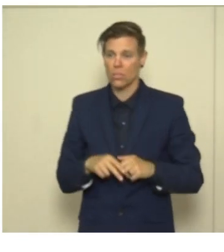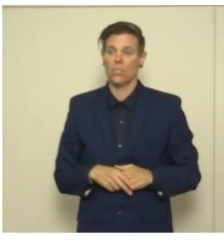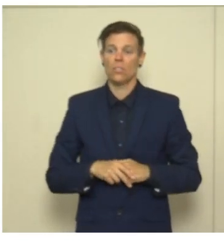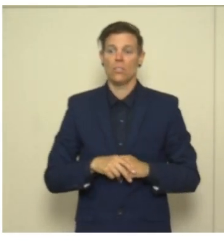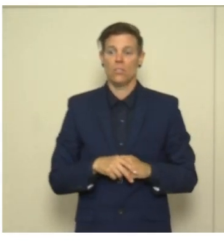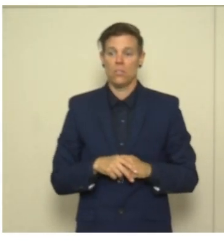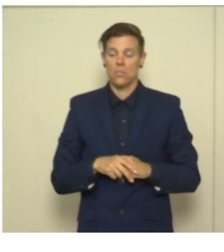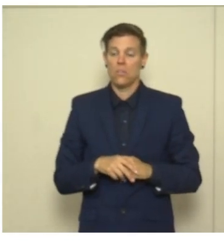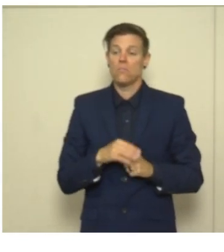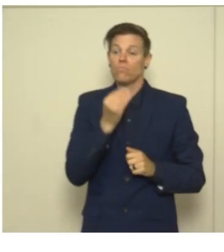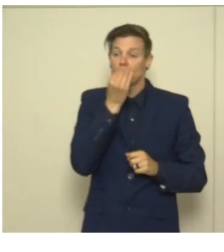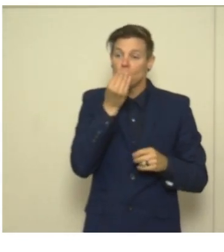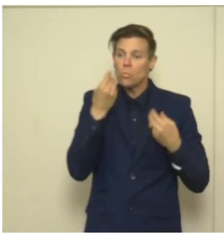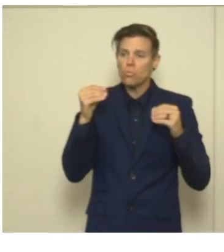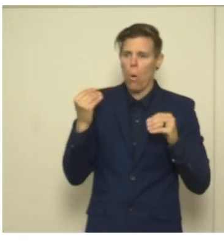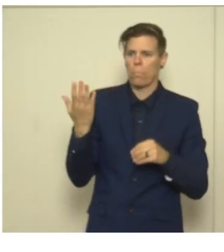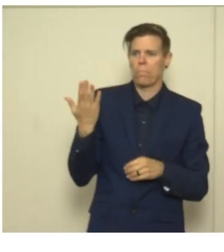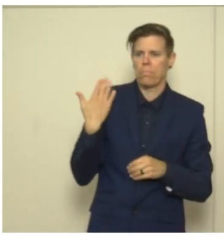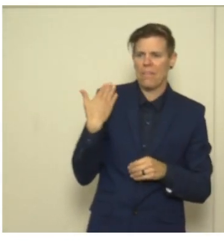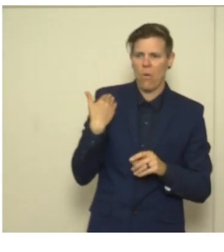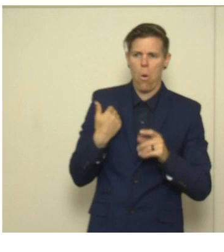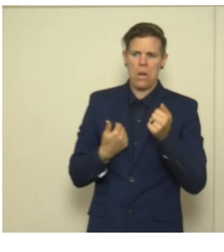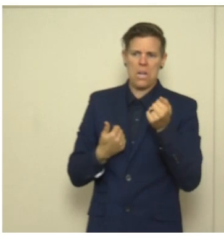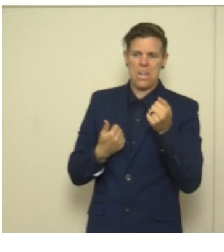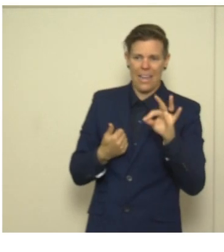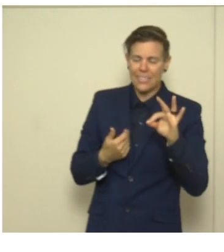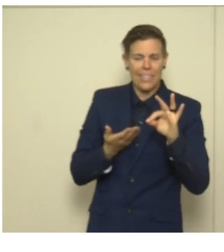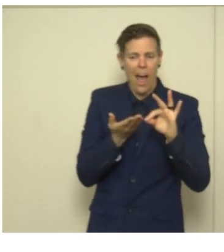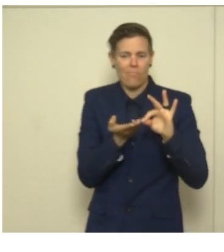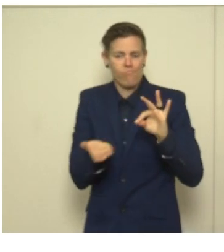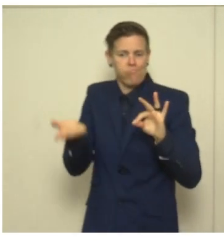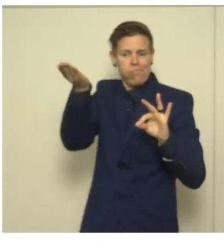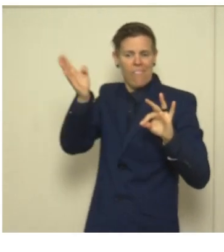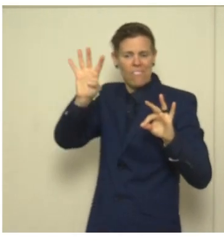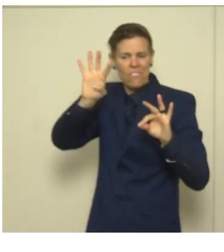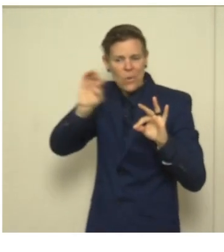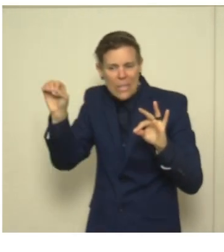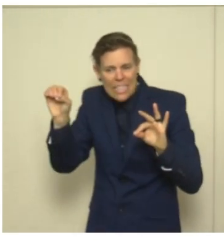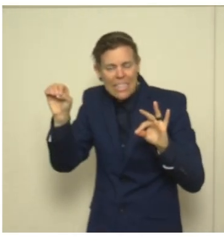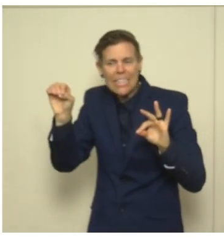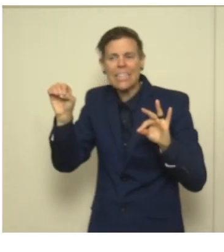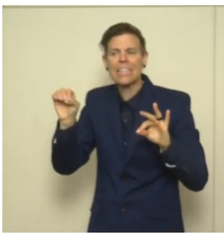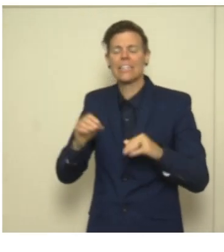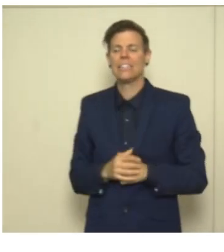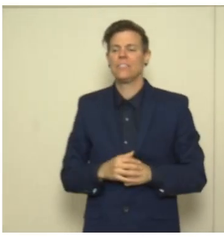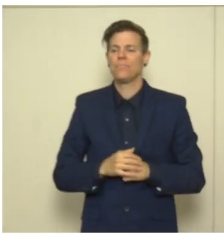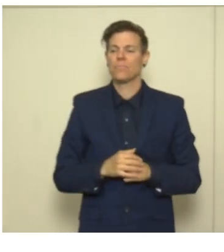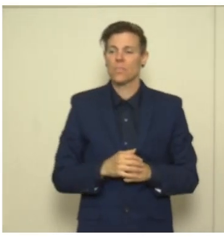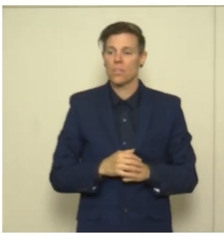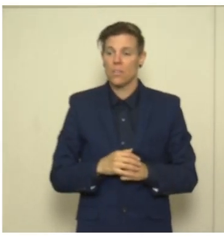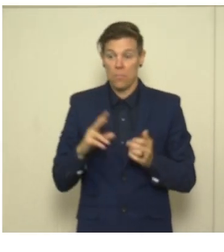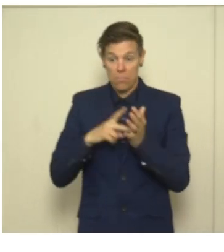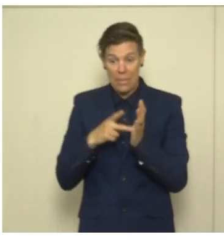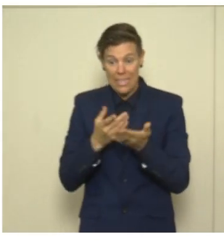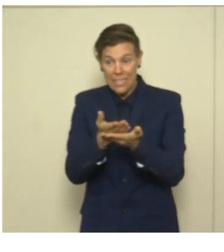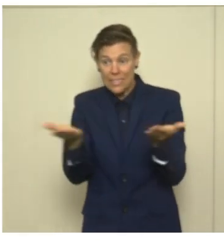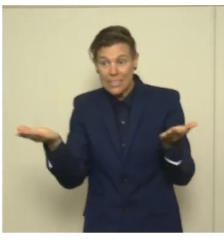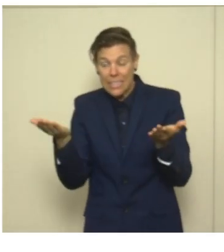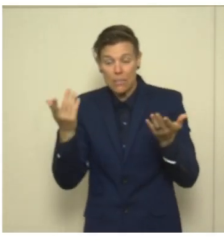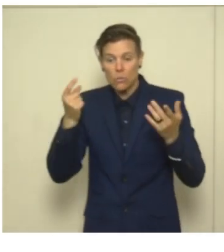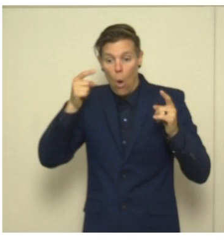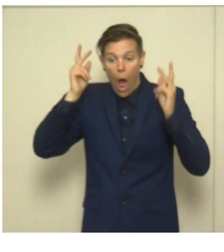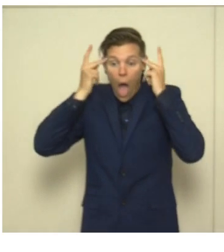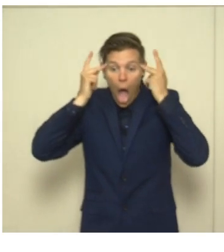up from 19 to 40. Am I asking people to panic? Absolutely not. No matter what's going on in a public health